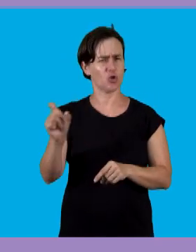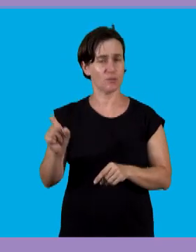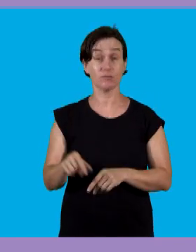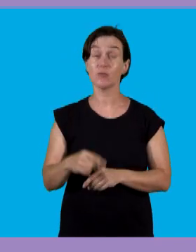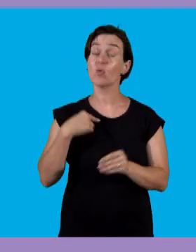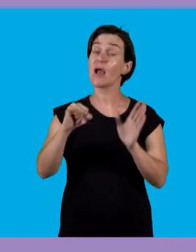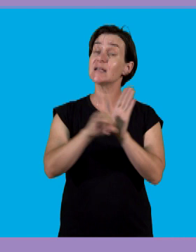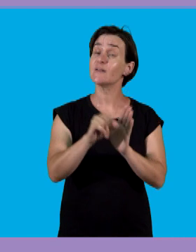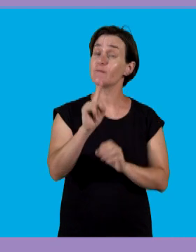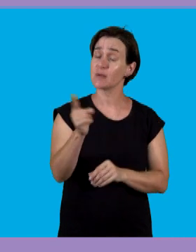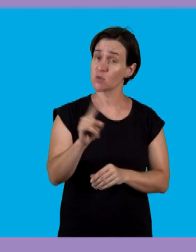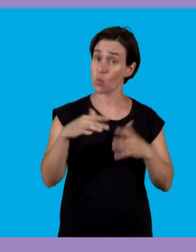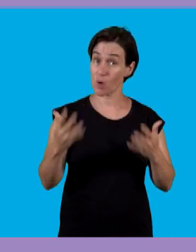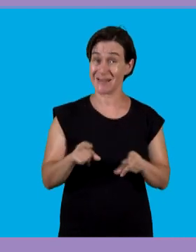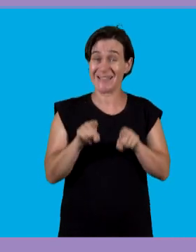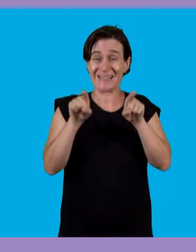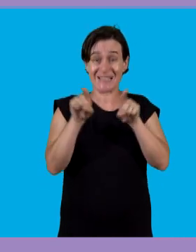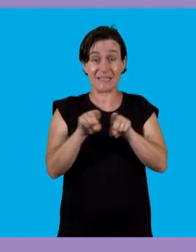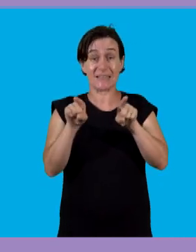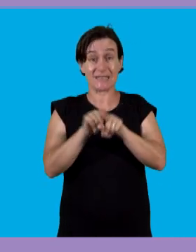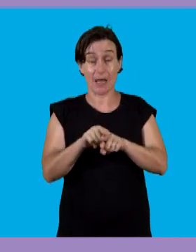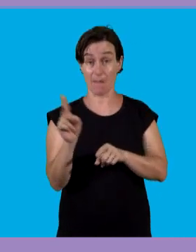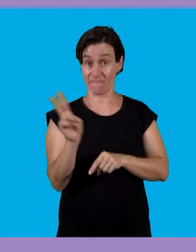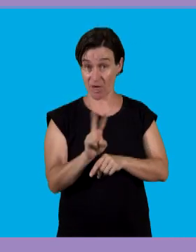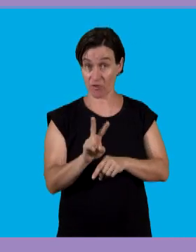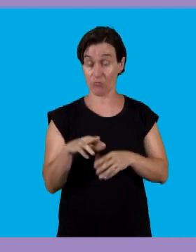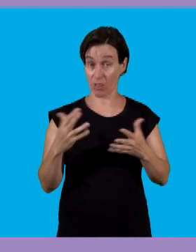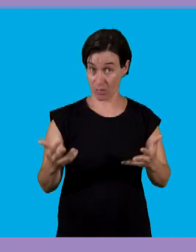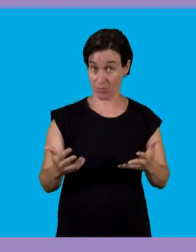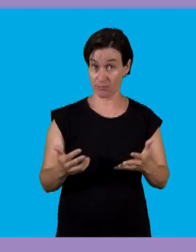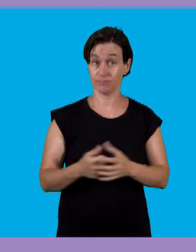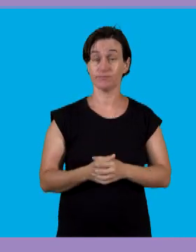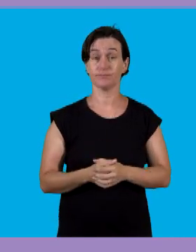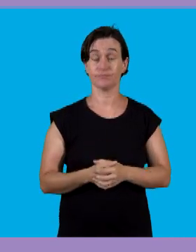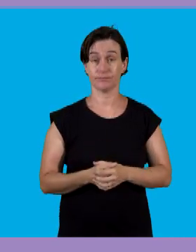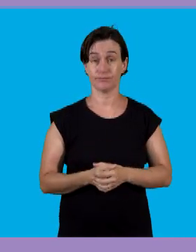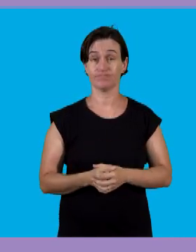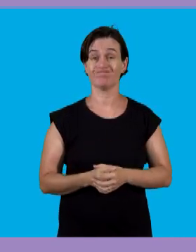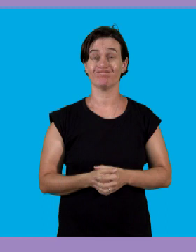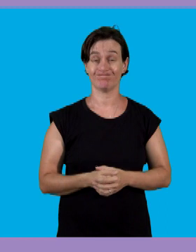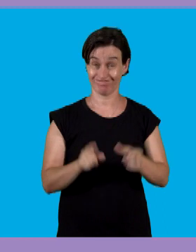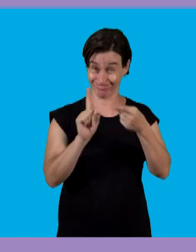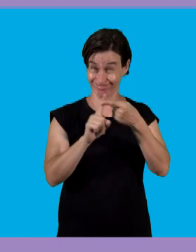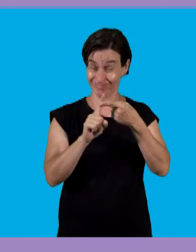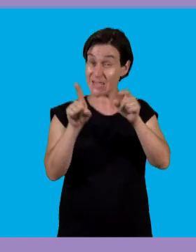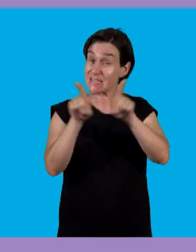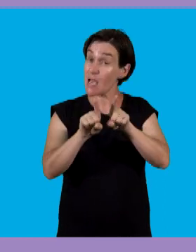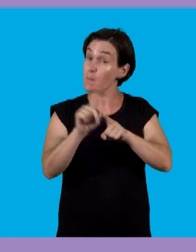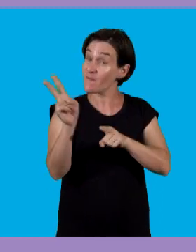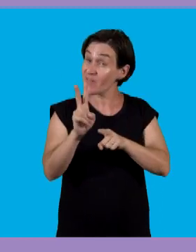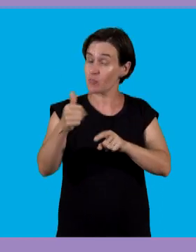what are we looking for? We are looking for the same variables. We are looking for the same variables as a